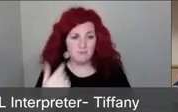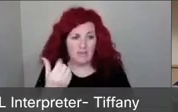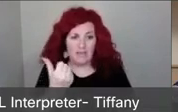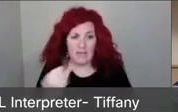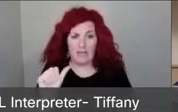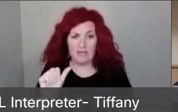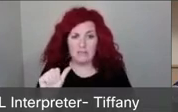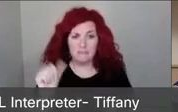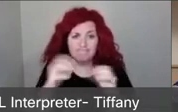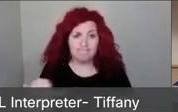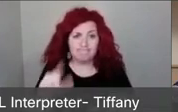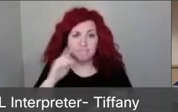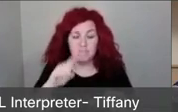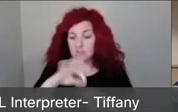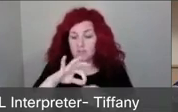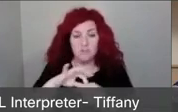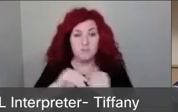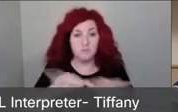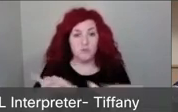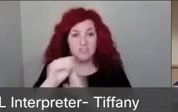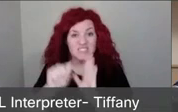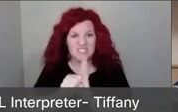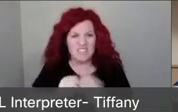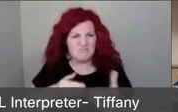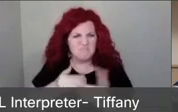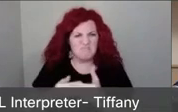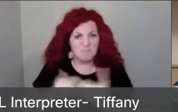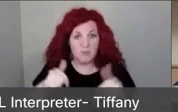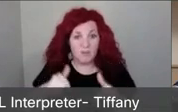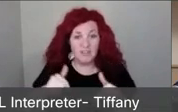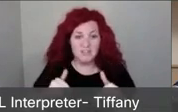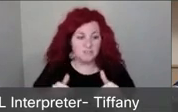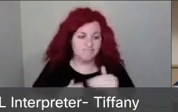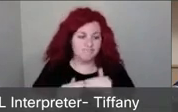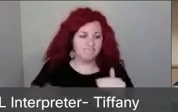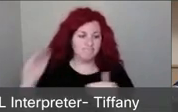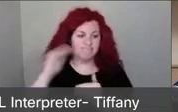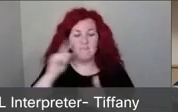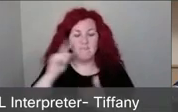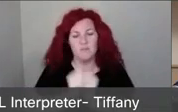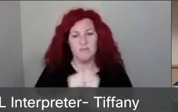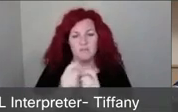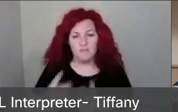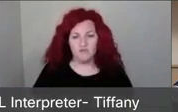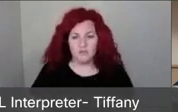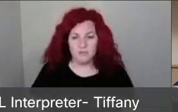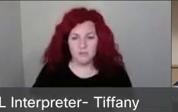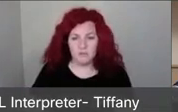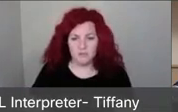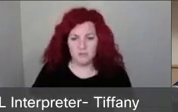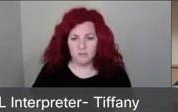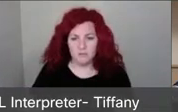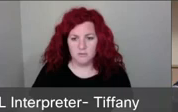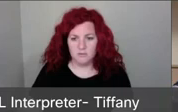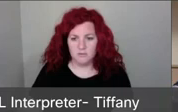because the vote spread in a state as close as ours is exceeding what it should be to be a competitive district. So as much as